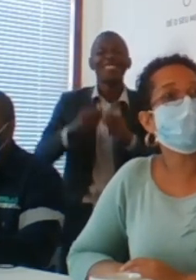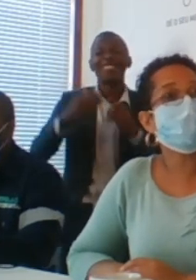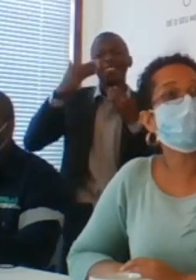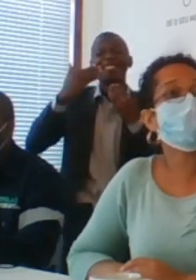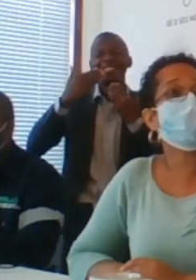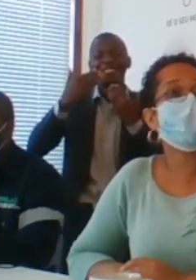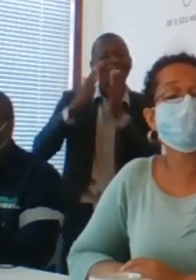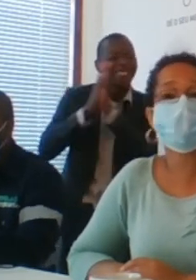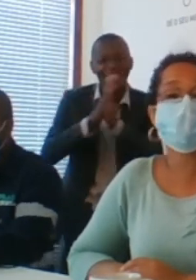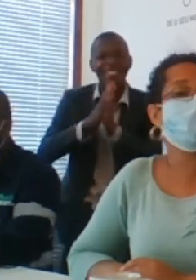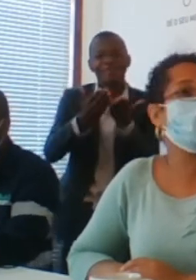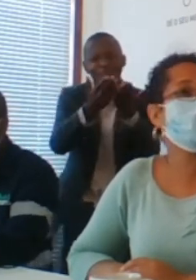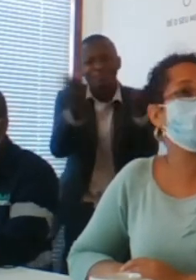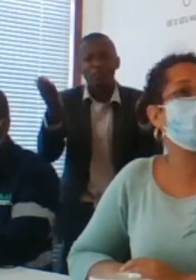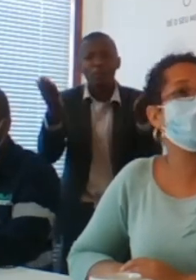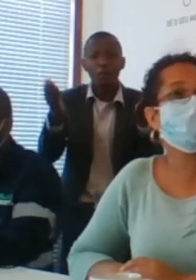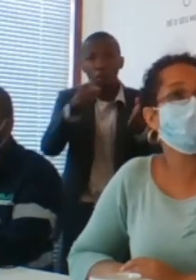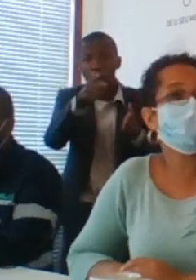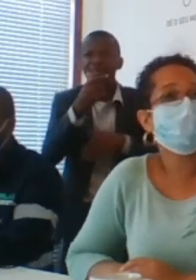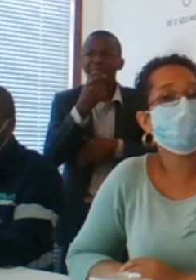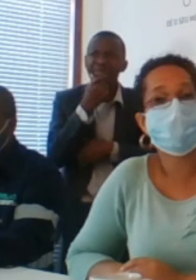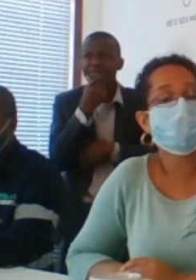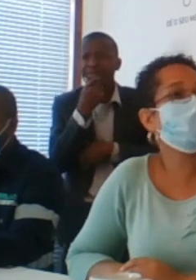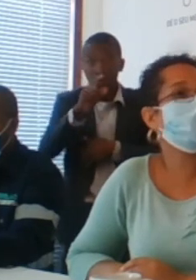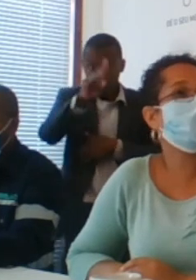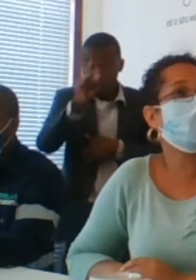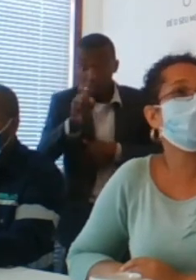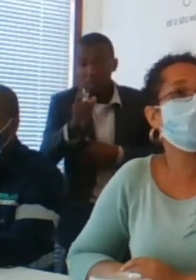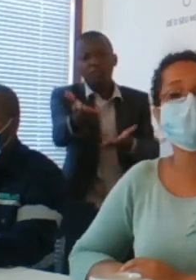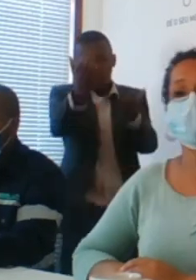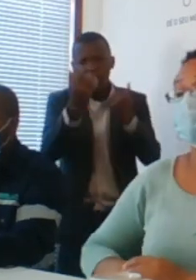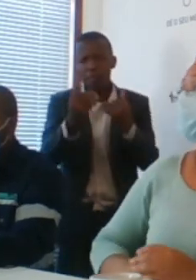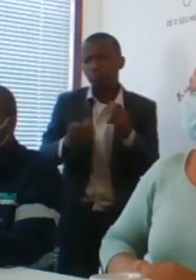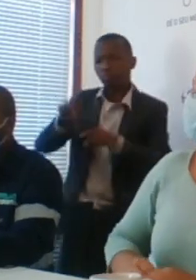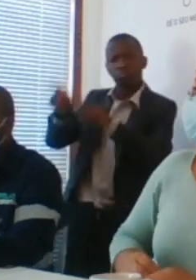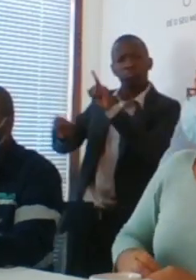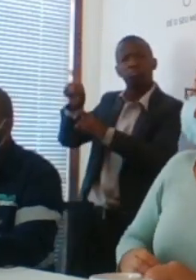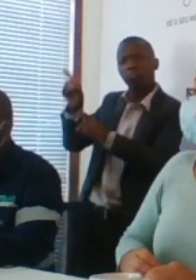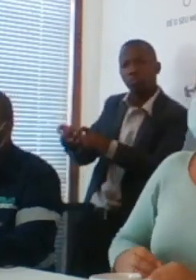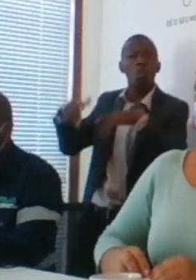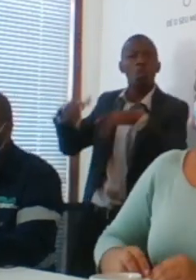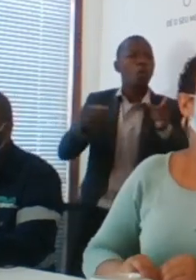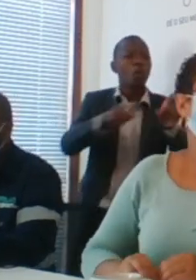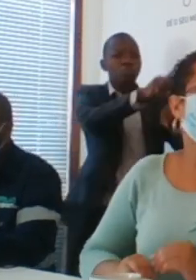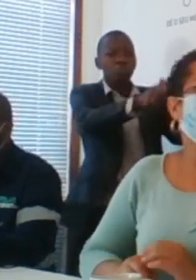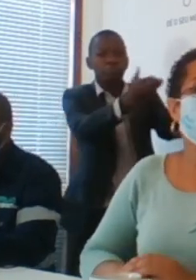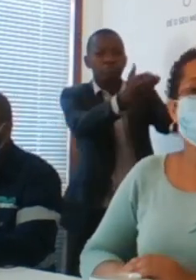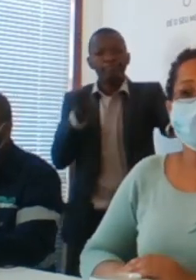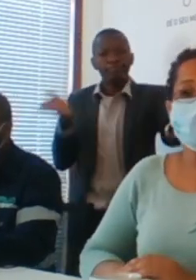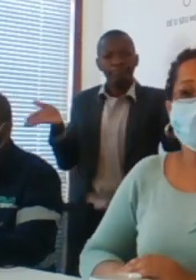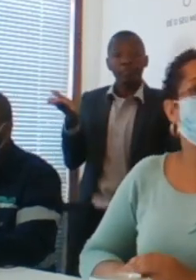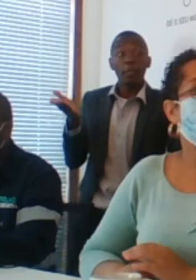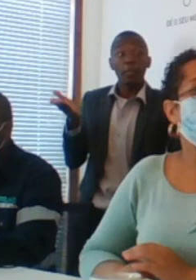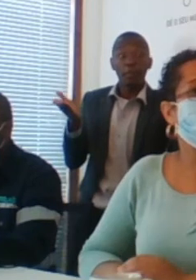guys. If you guys have some questions, please start asking questions now to Lino and Phineas. I'm